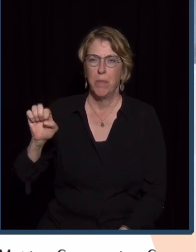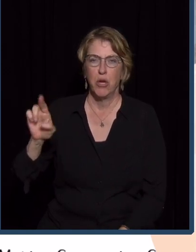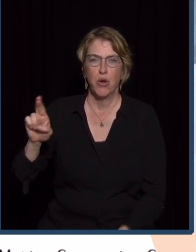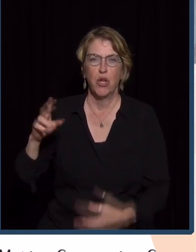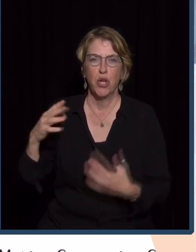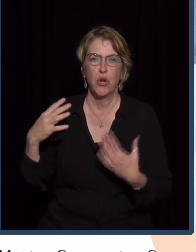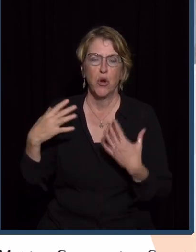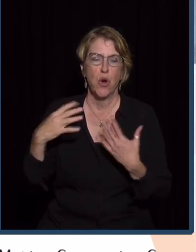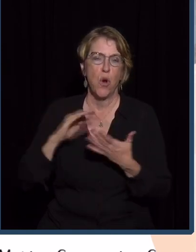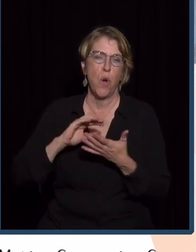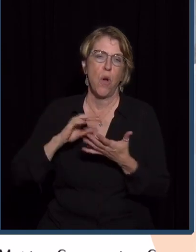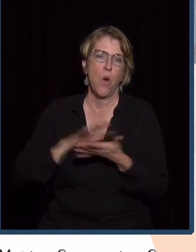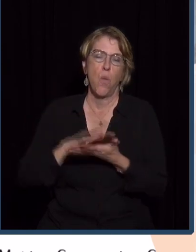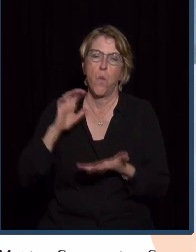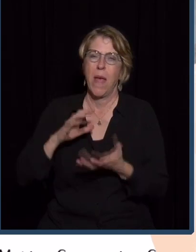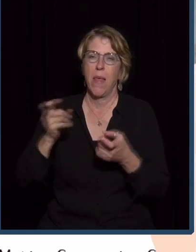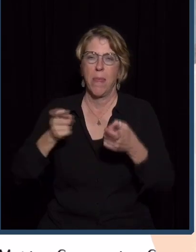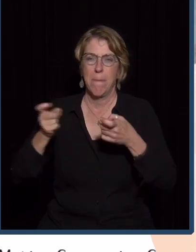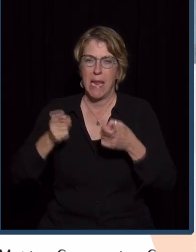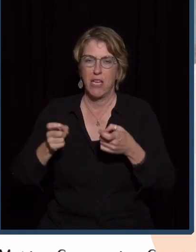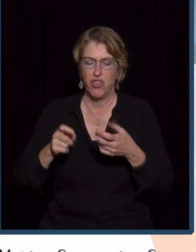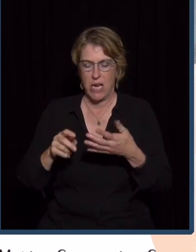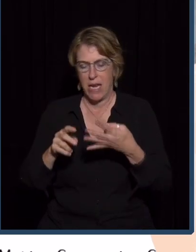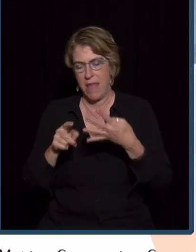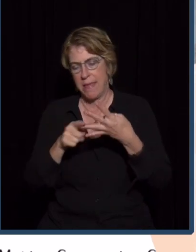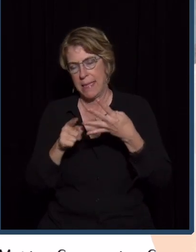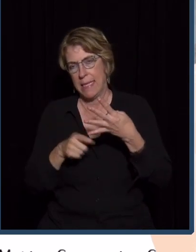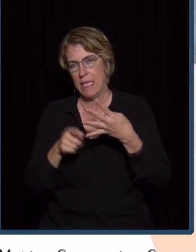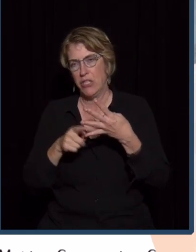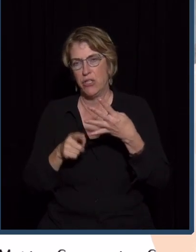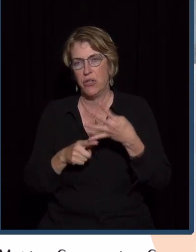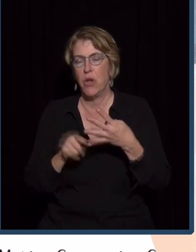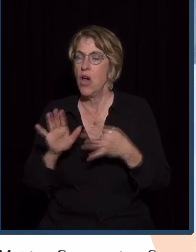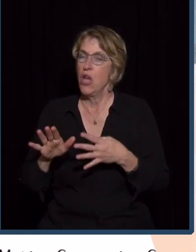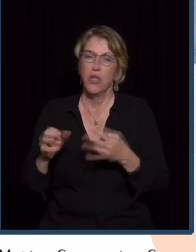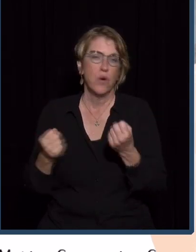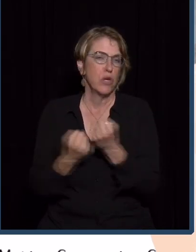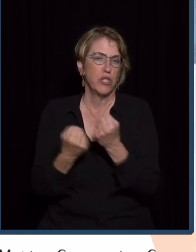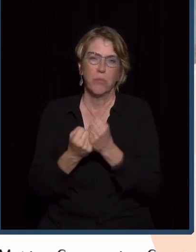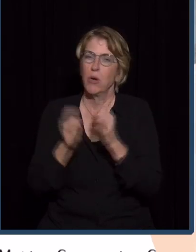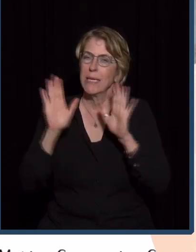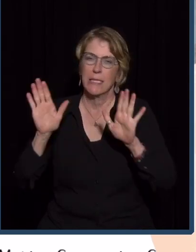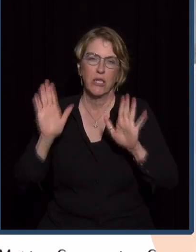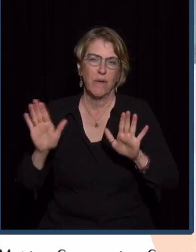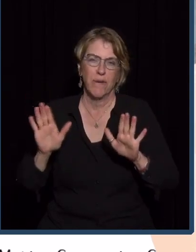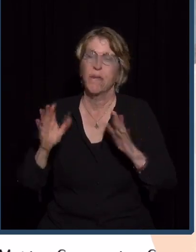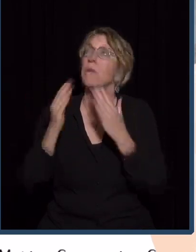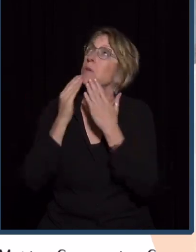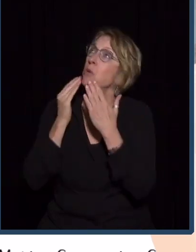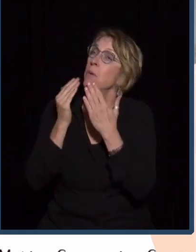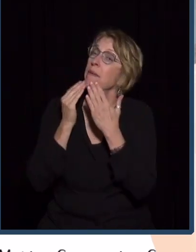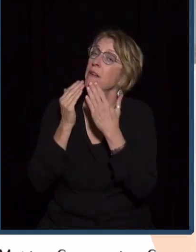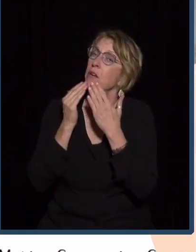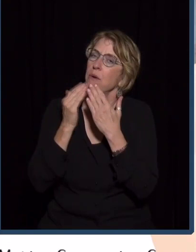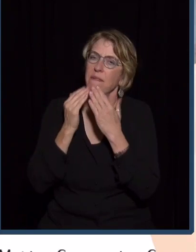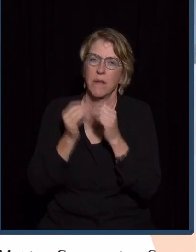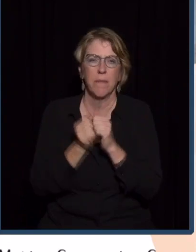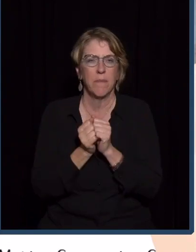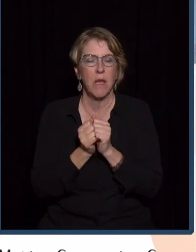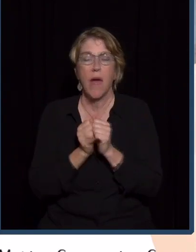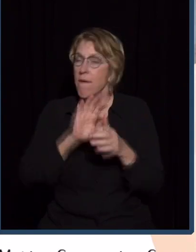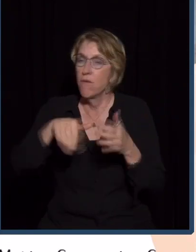Management. Your level of support for these important initiatives is incredible, and we are truly grateful. To each of you